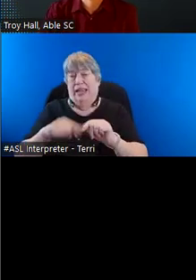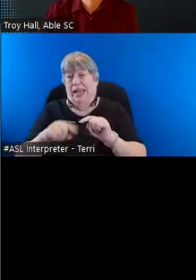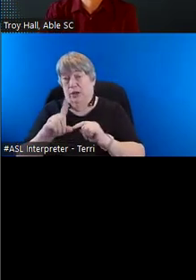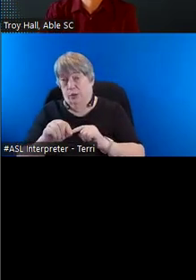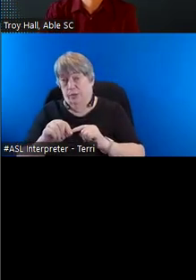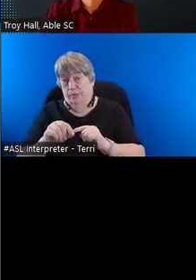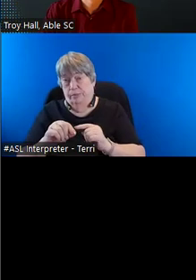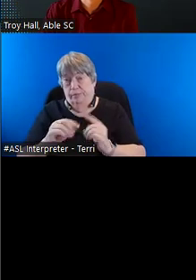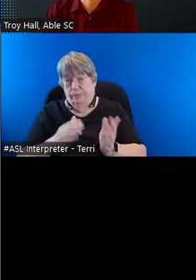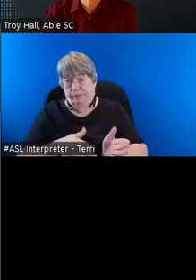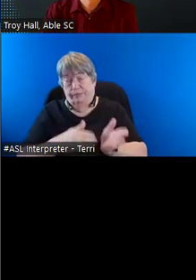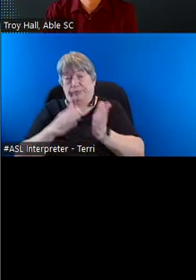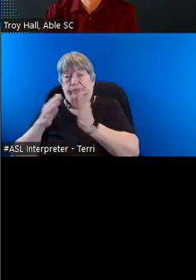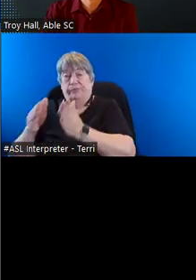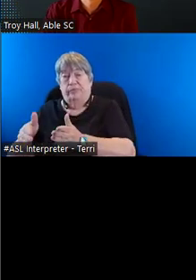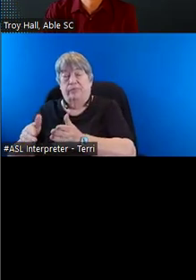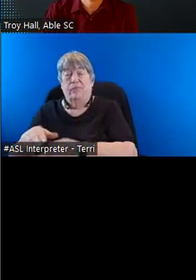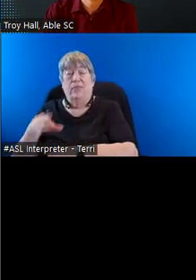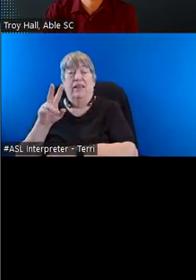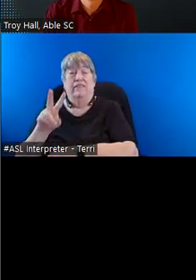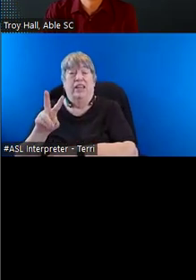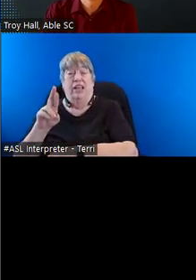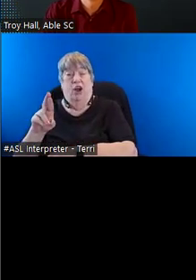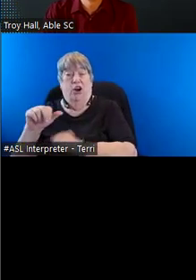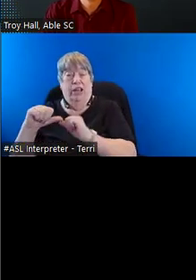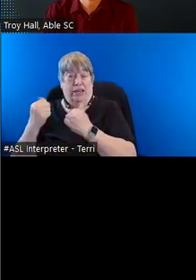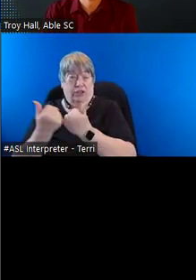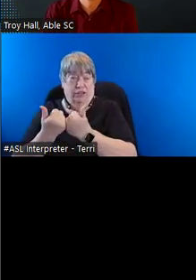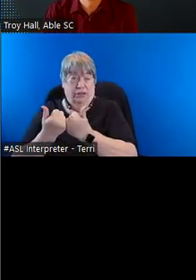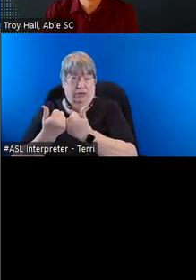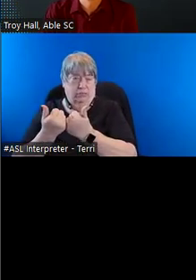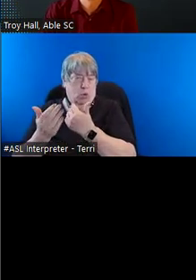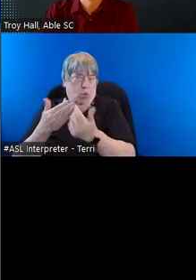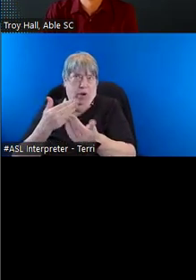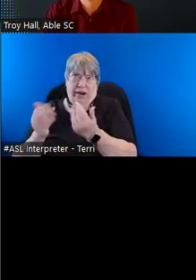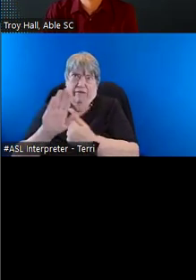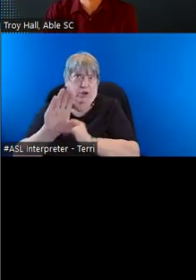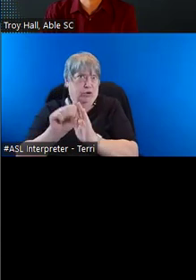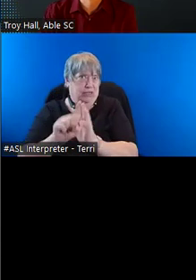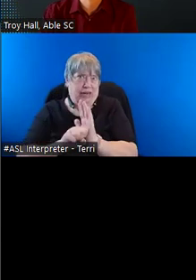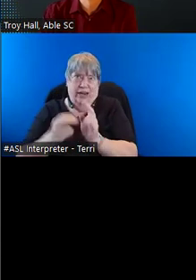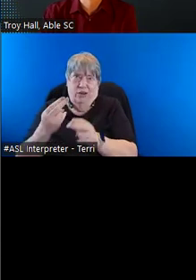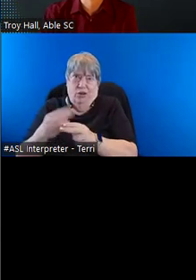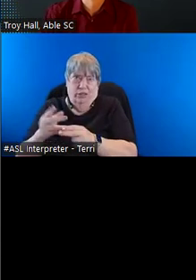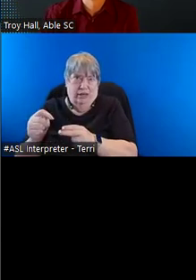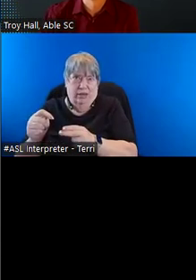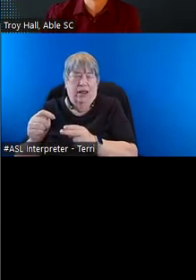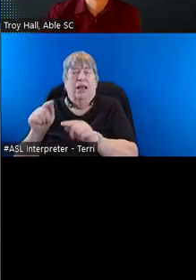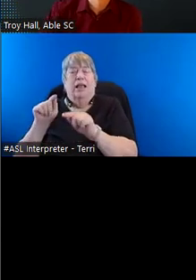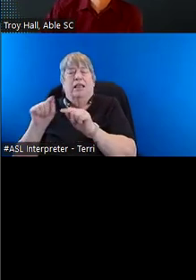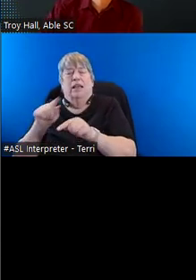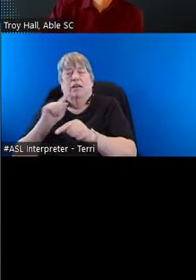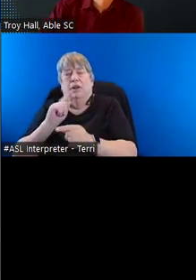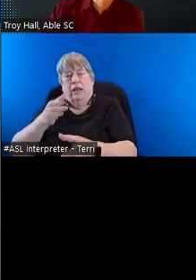And then there is these vocational rehabilitation agencies, whatever the acronym might be in your area. They're going to be the experts